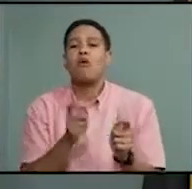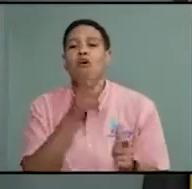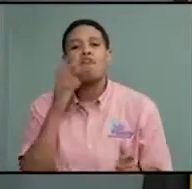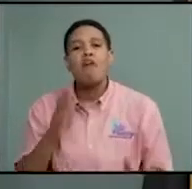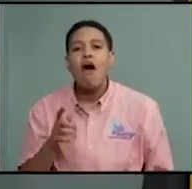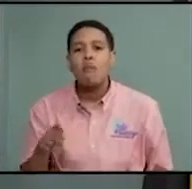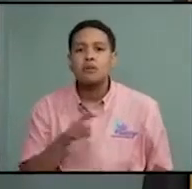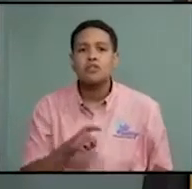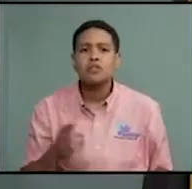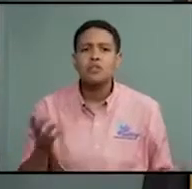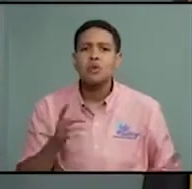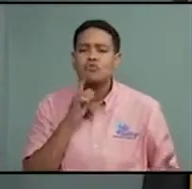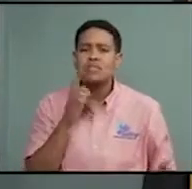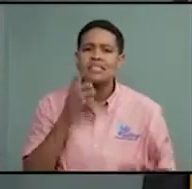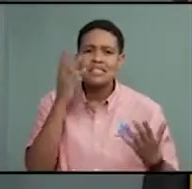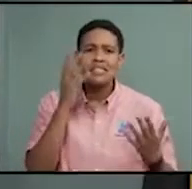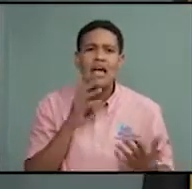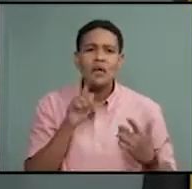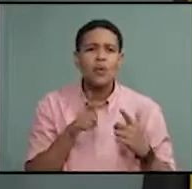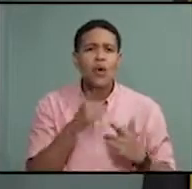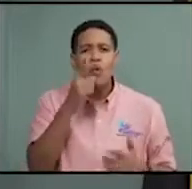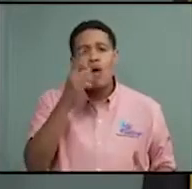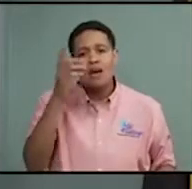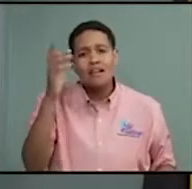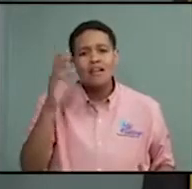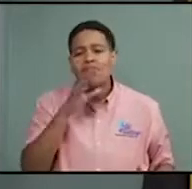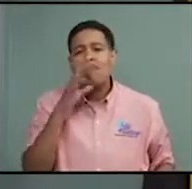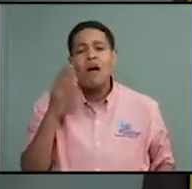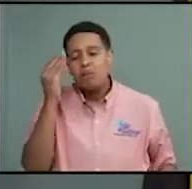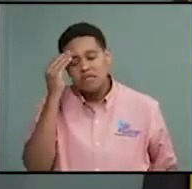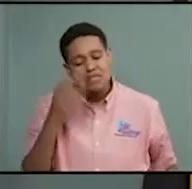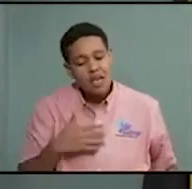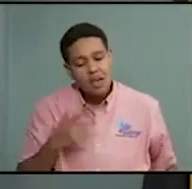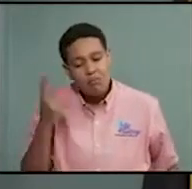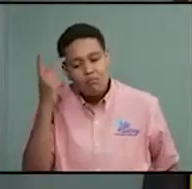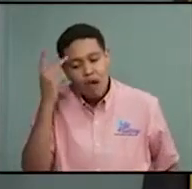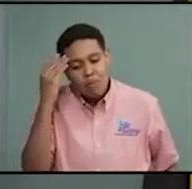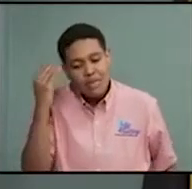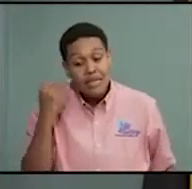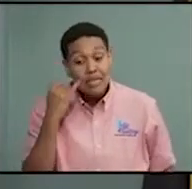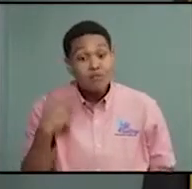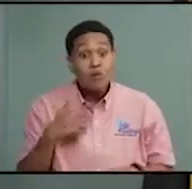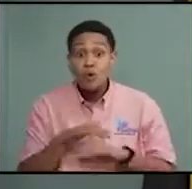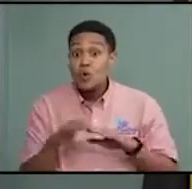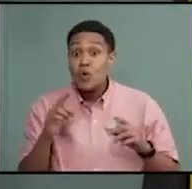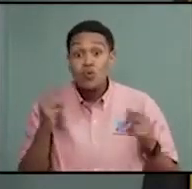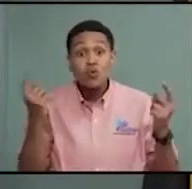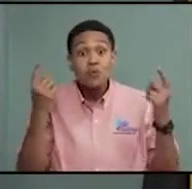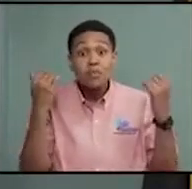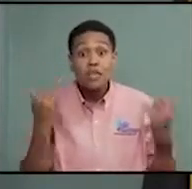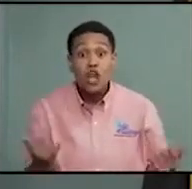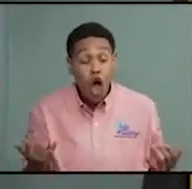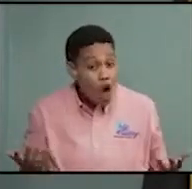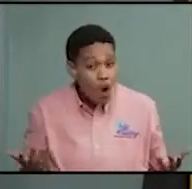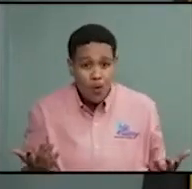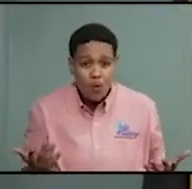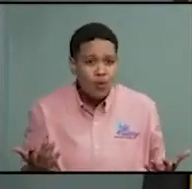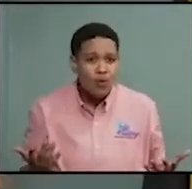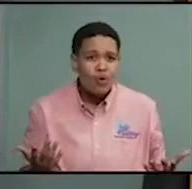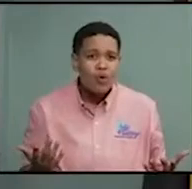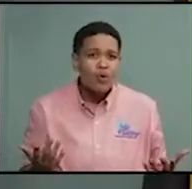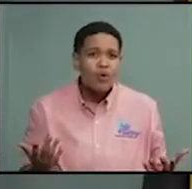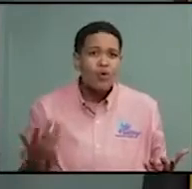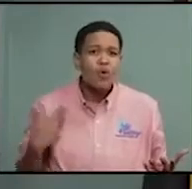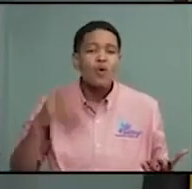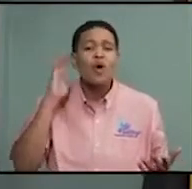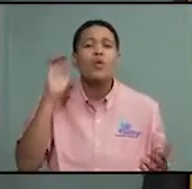And what was very sad is when one said to me, Prime Minister, if we don't do something now, then we will